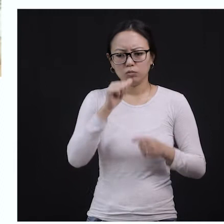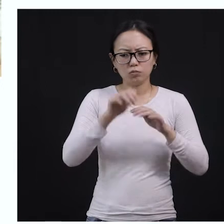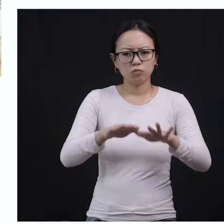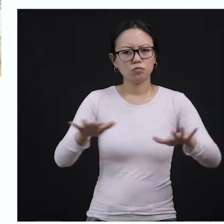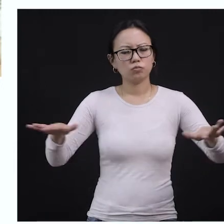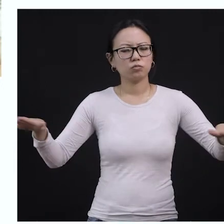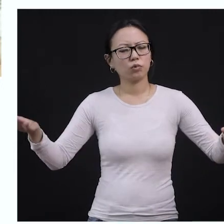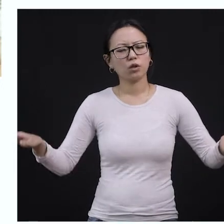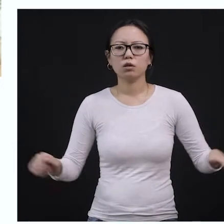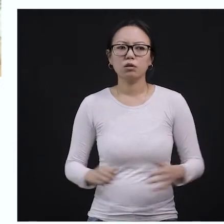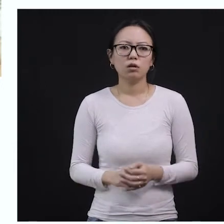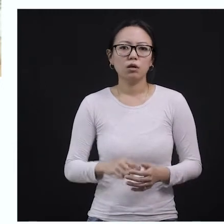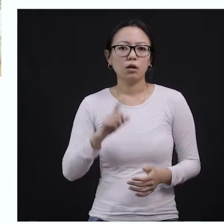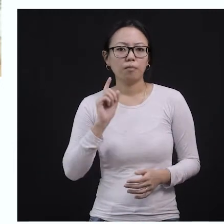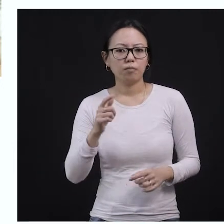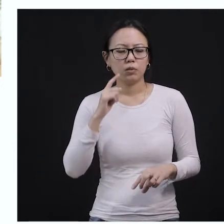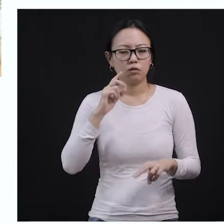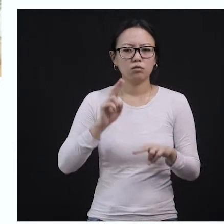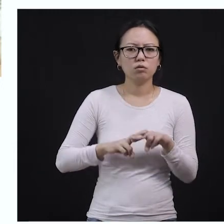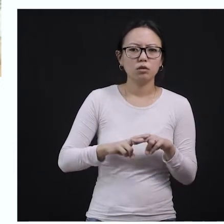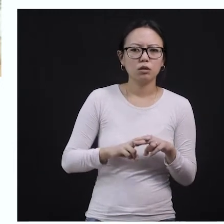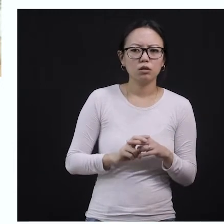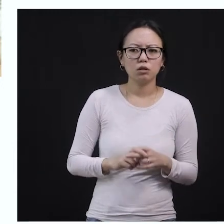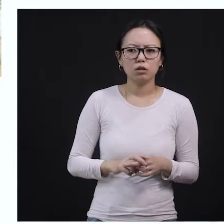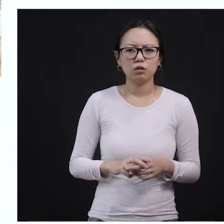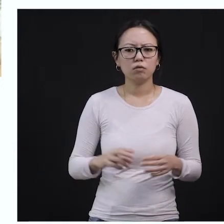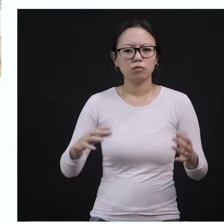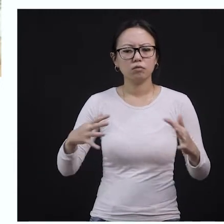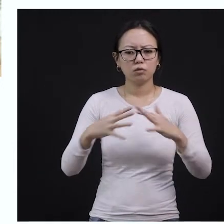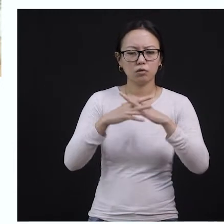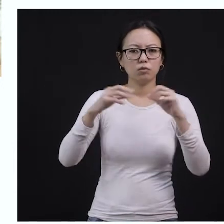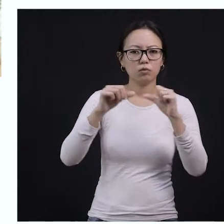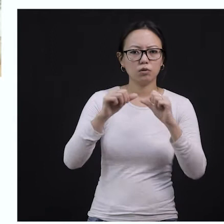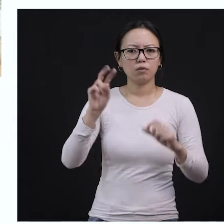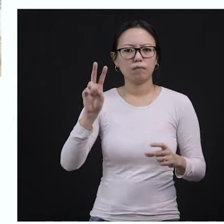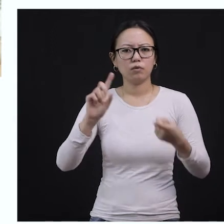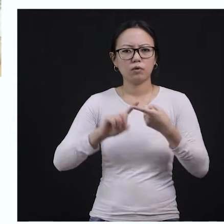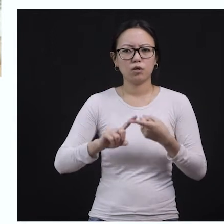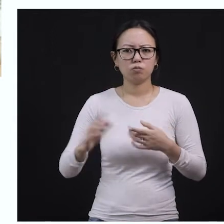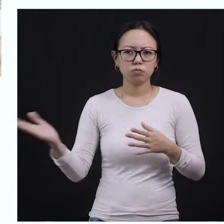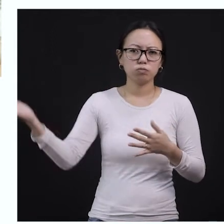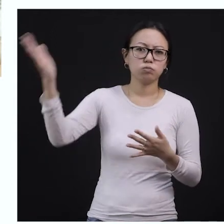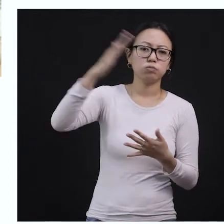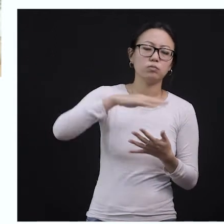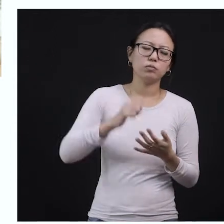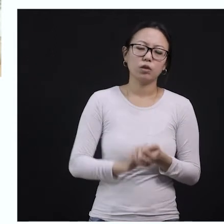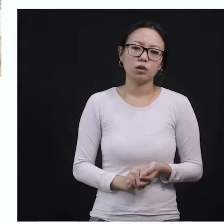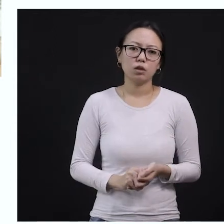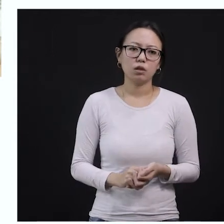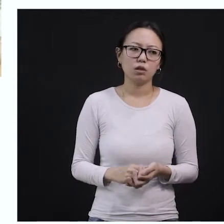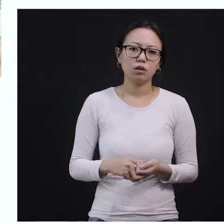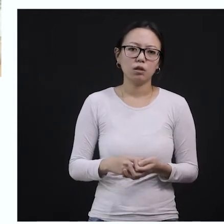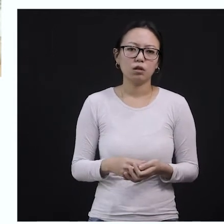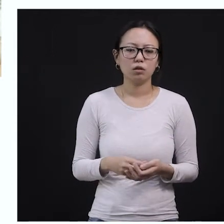100 meters, and when they are causing such a huge wave, they causes heavy damages, especially to the